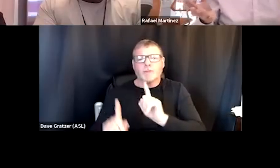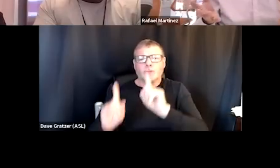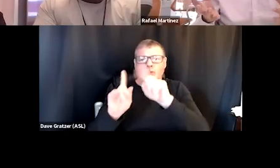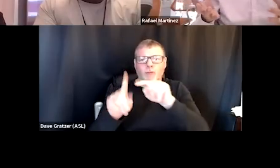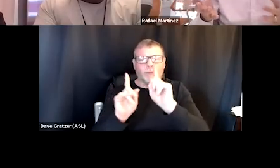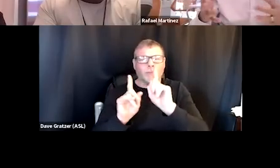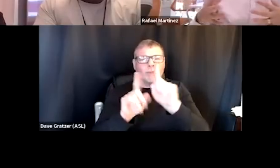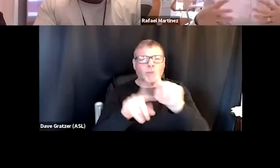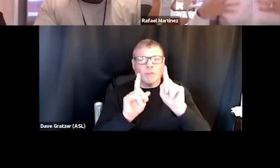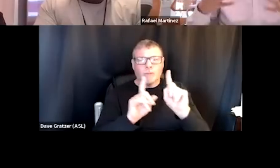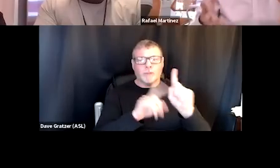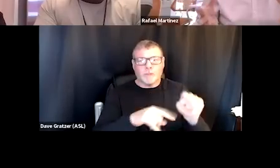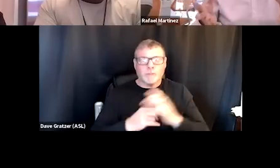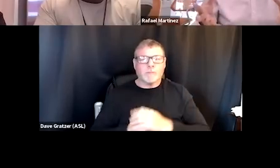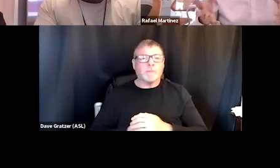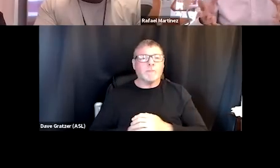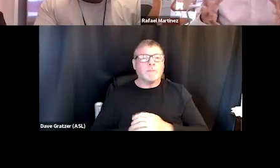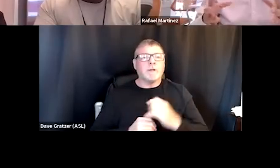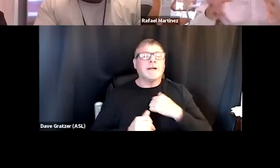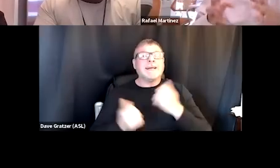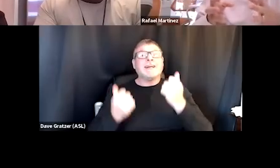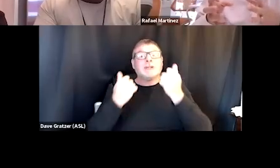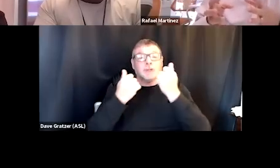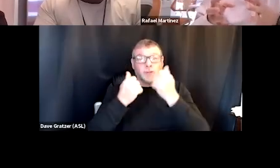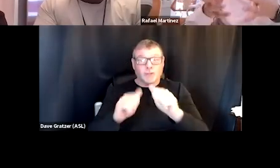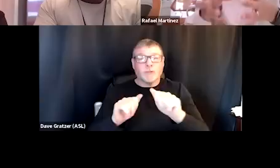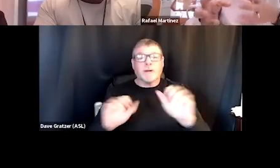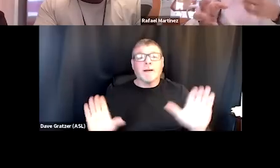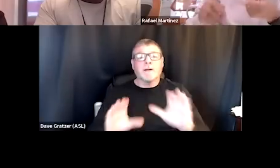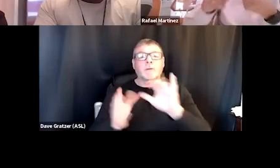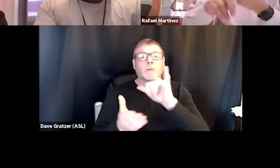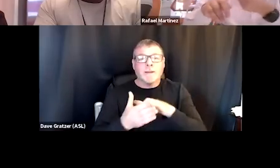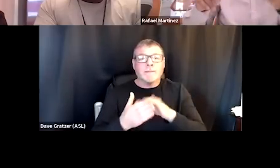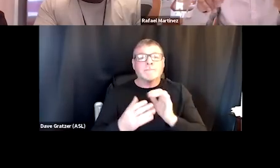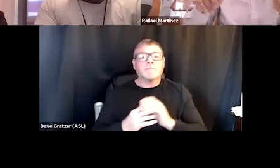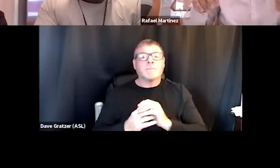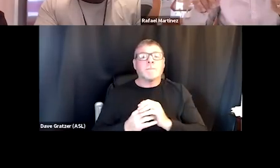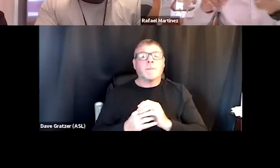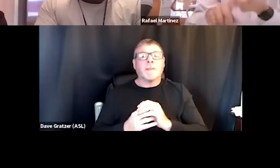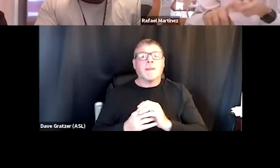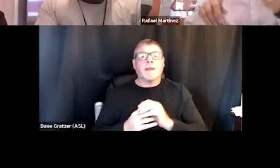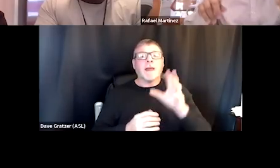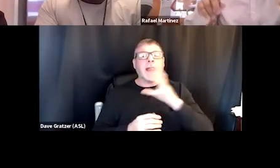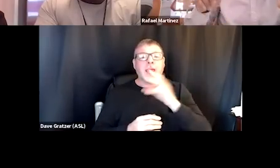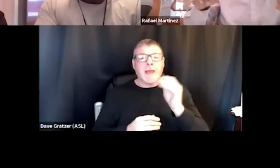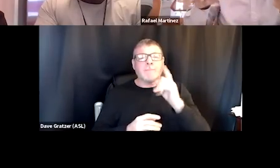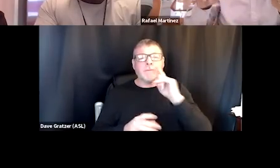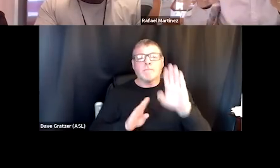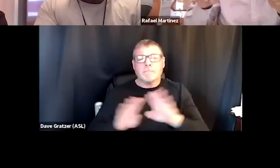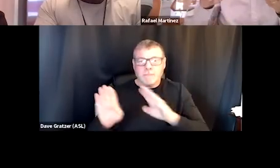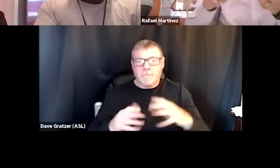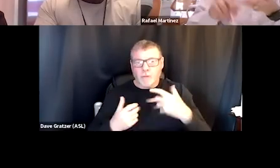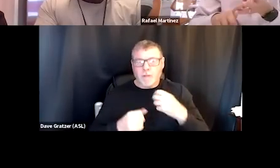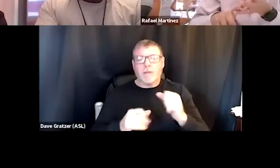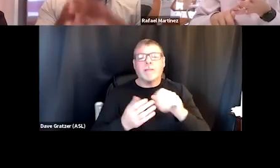So we tried to do that as a team, the street medicine team, with a medical provider and a behavioral health